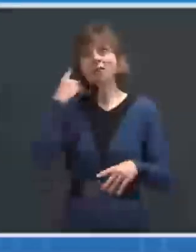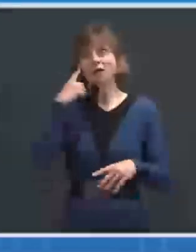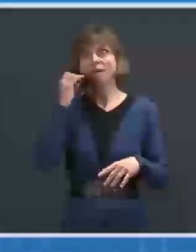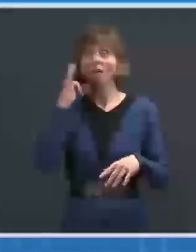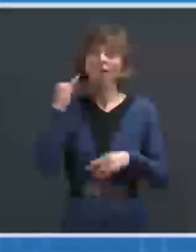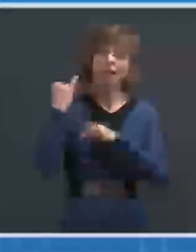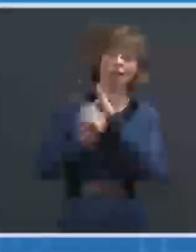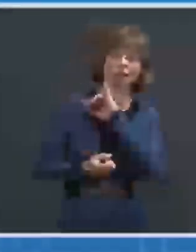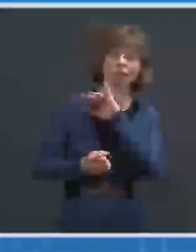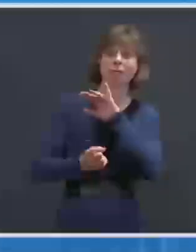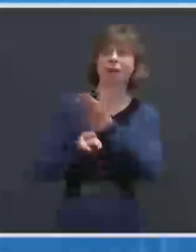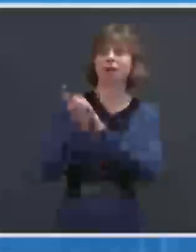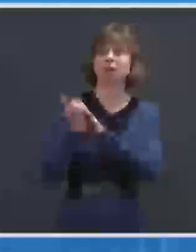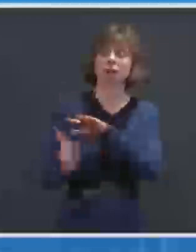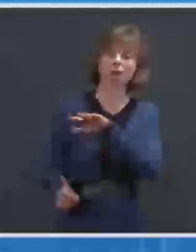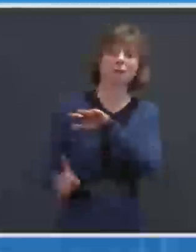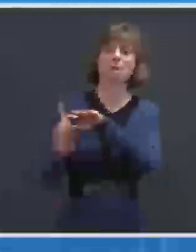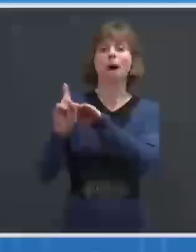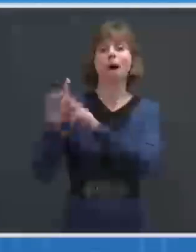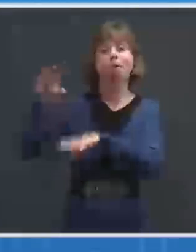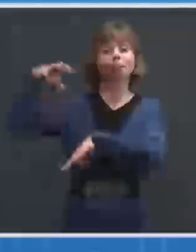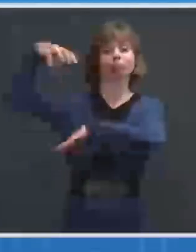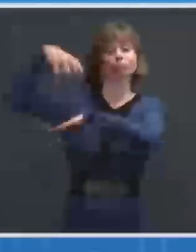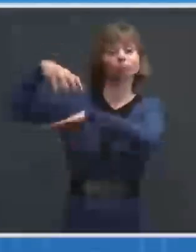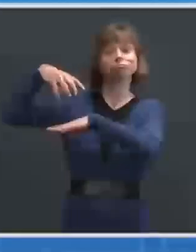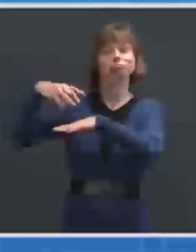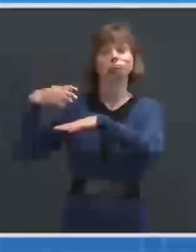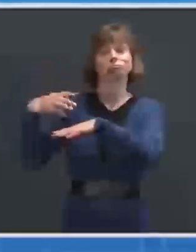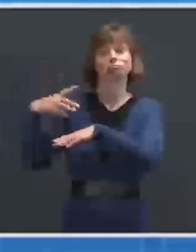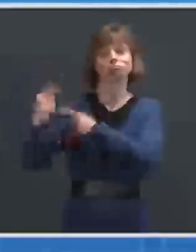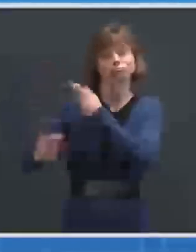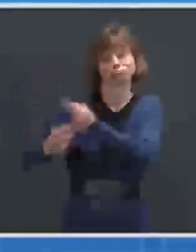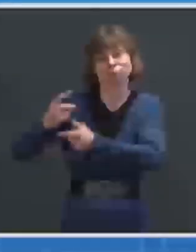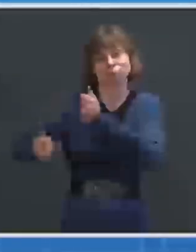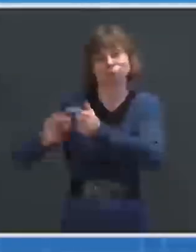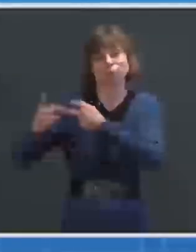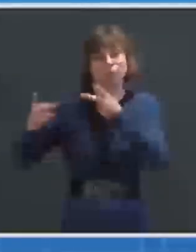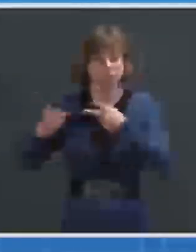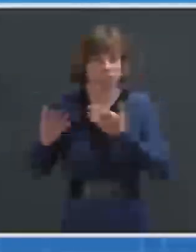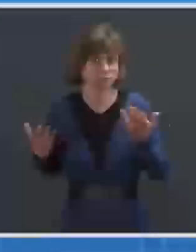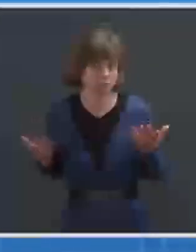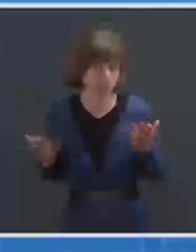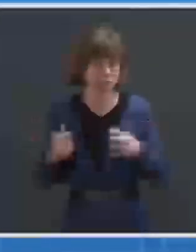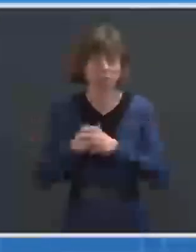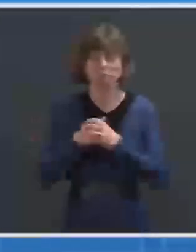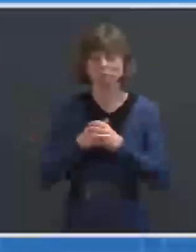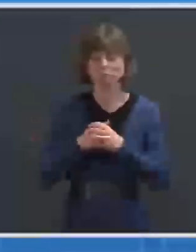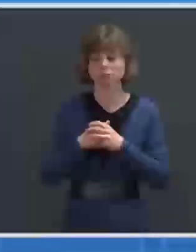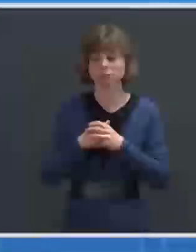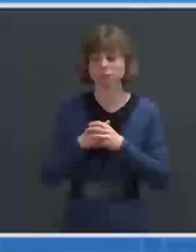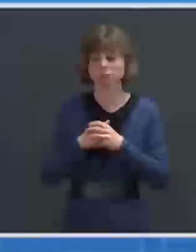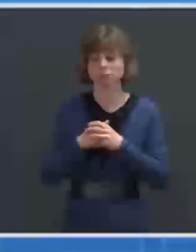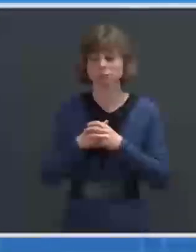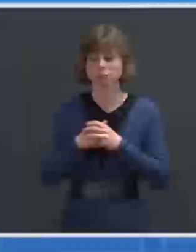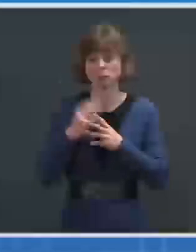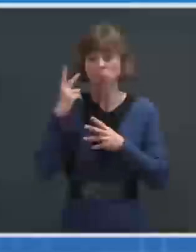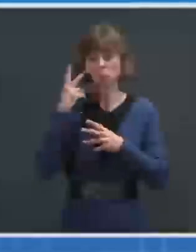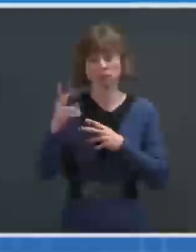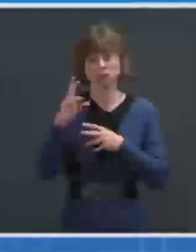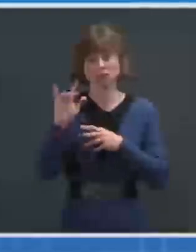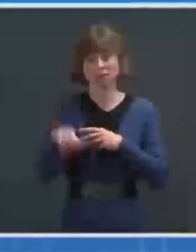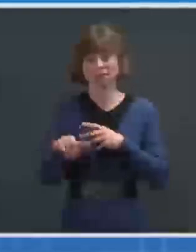that the distribution, again, should be even across communities. So importantly, providing that